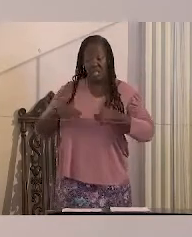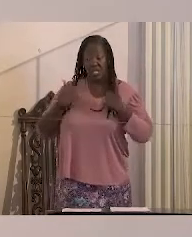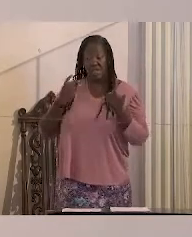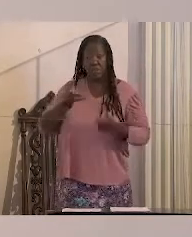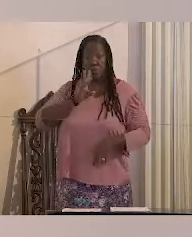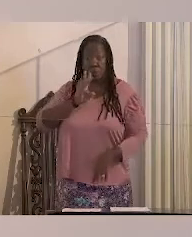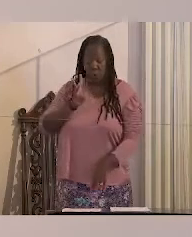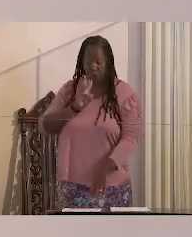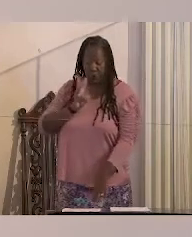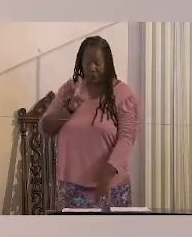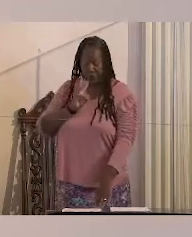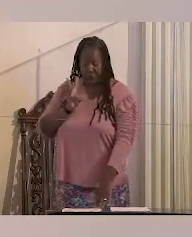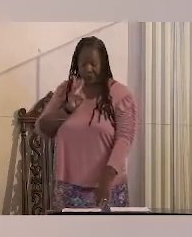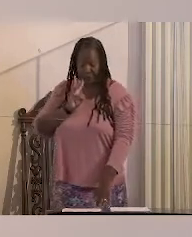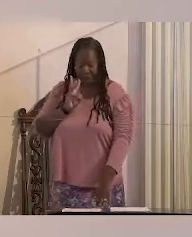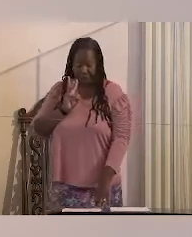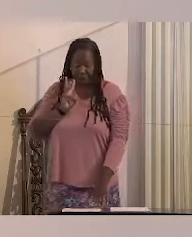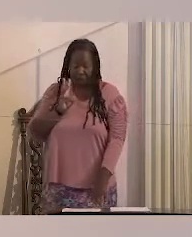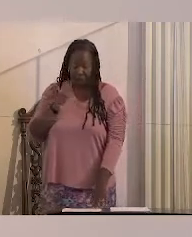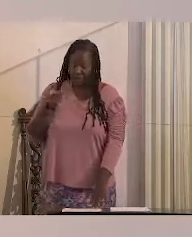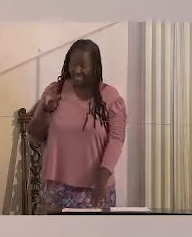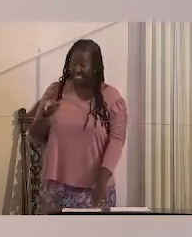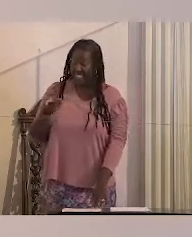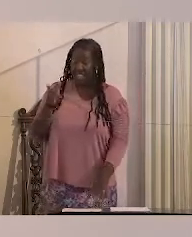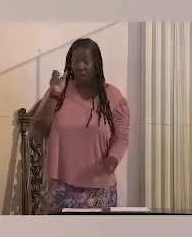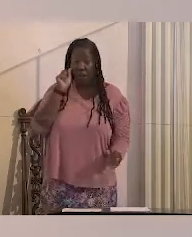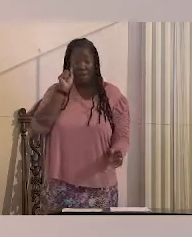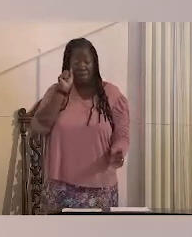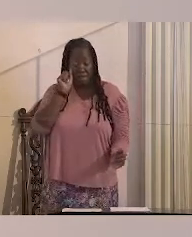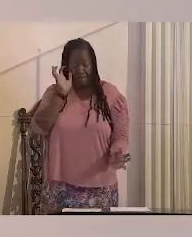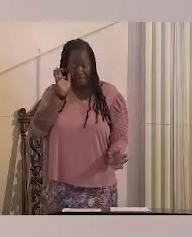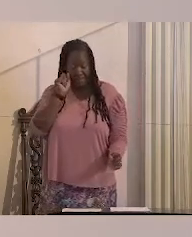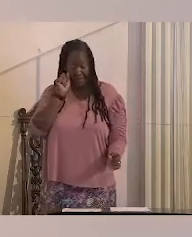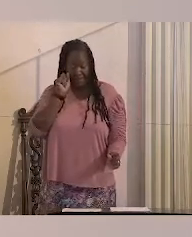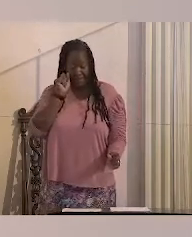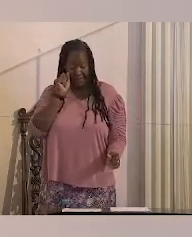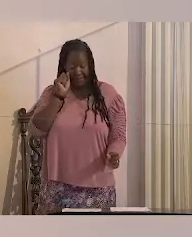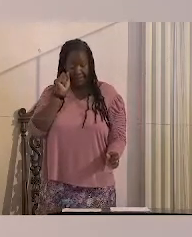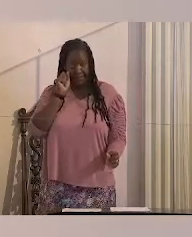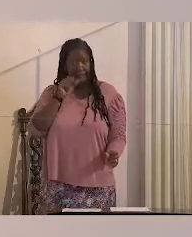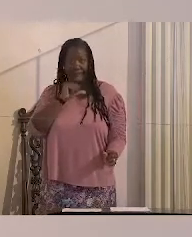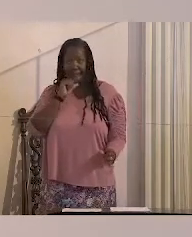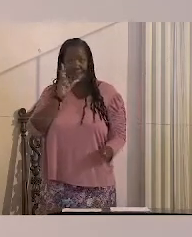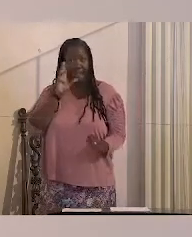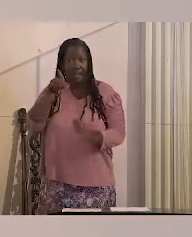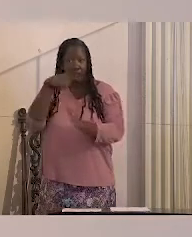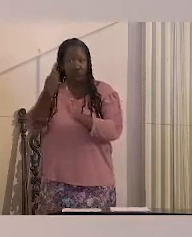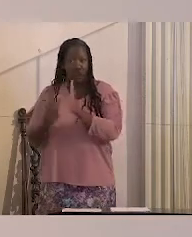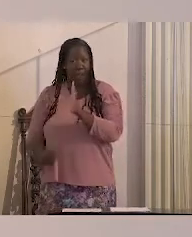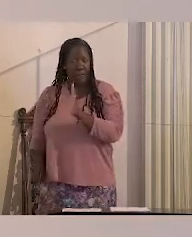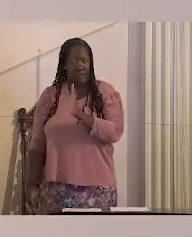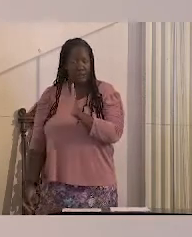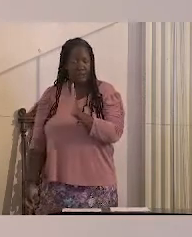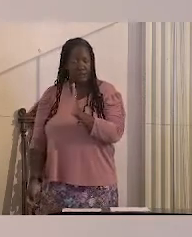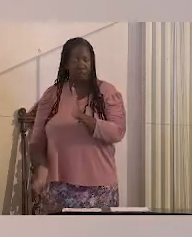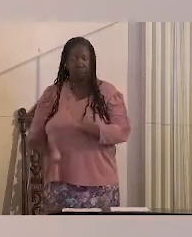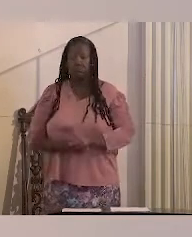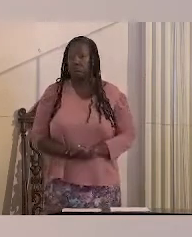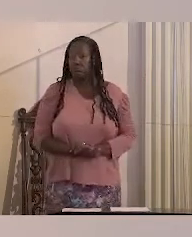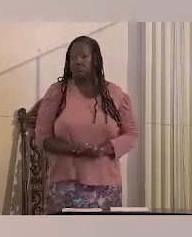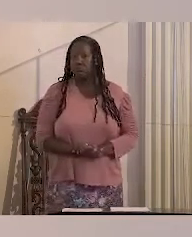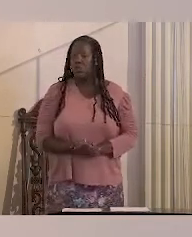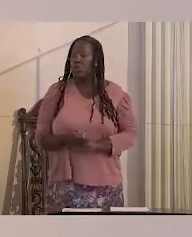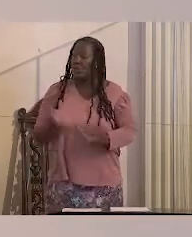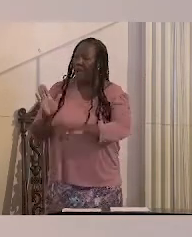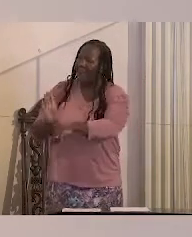our marine mammal kindred are amazing at not drowning. So I call on